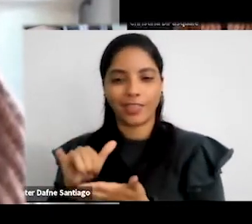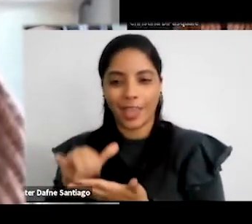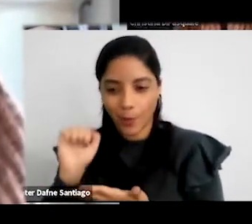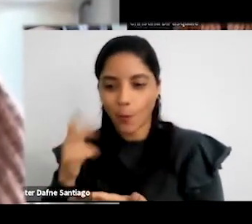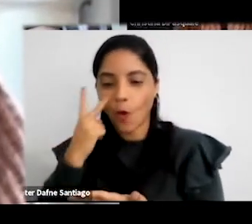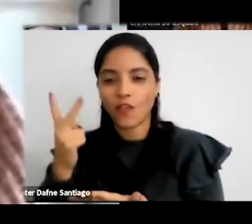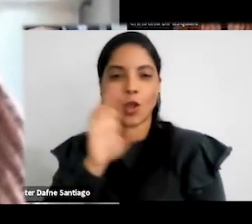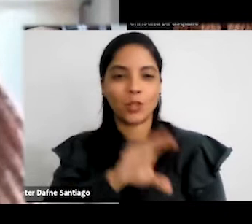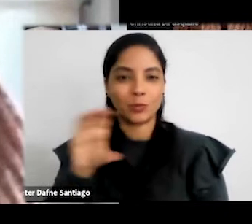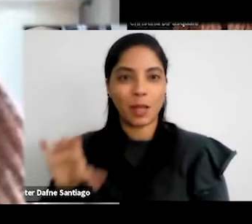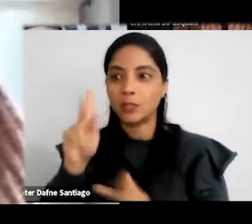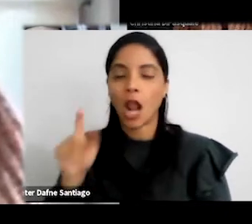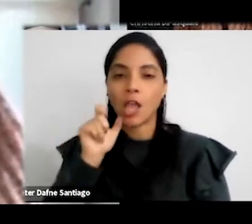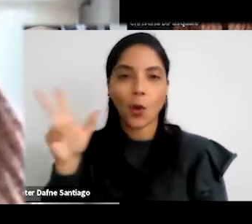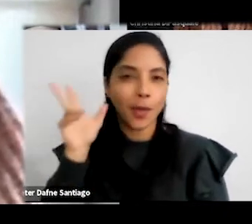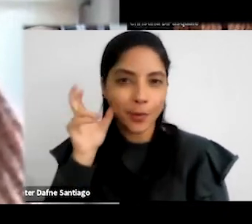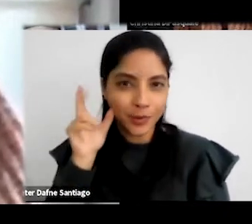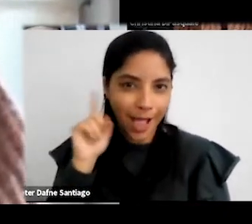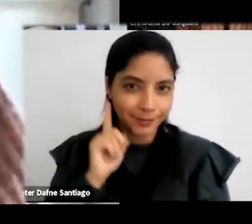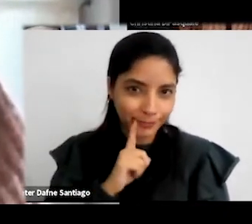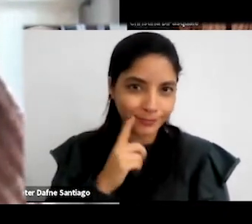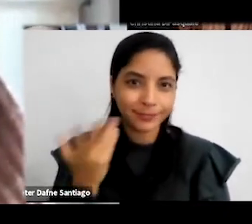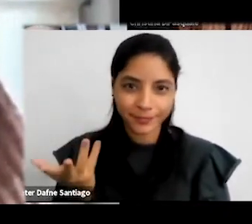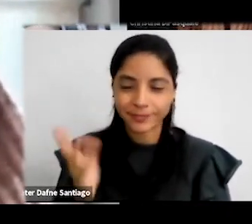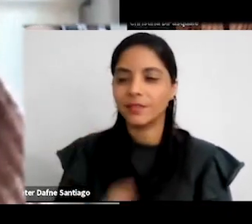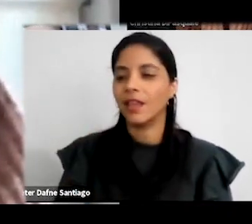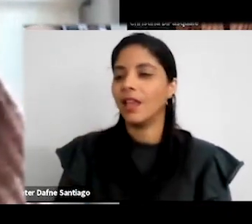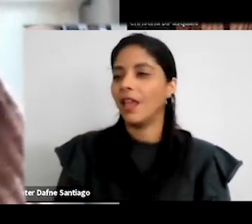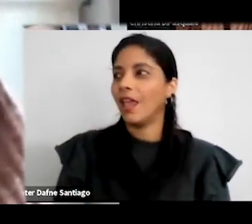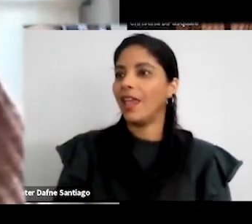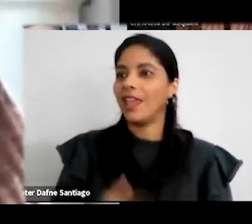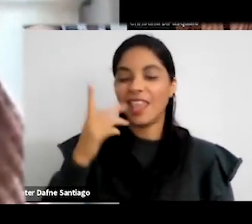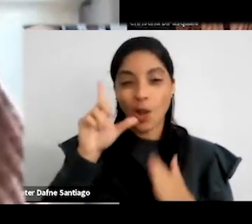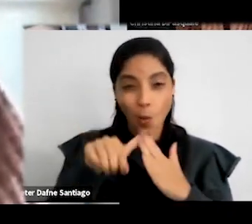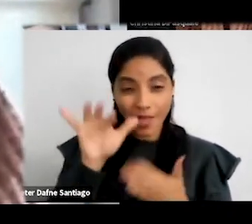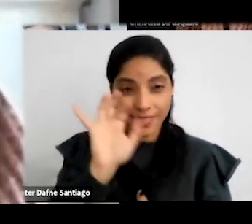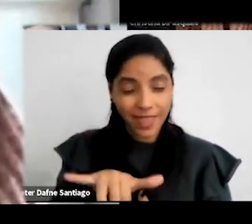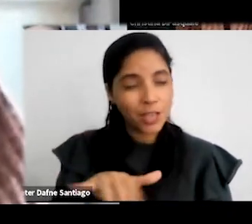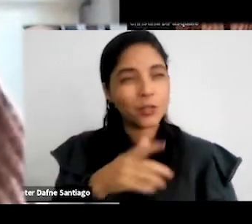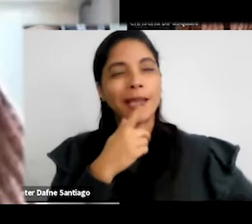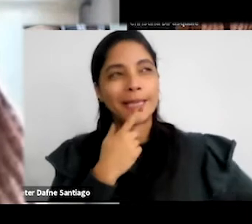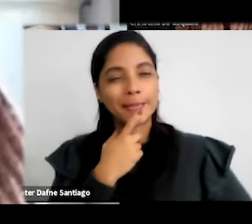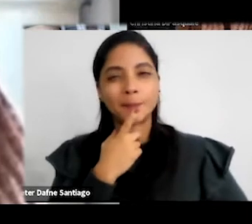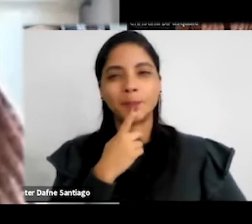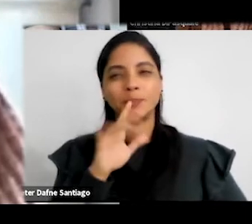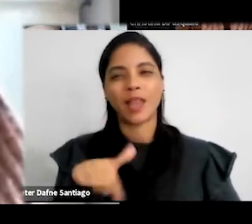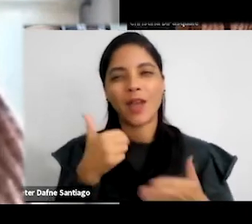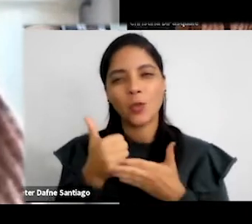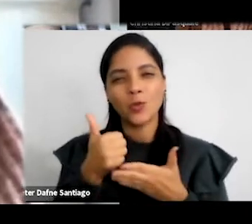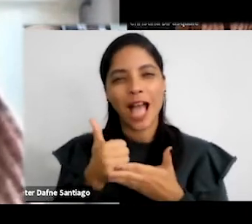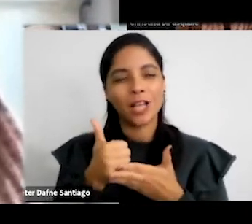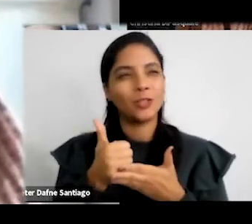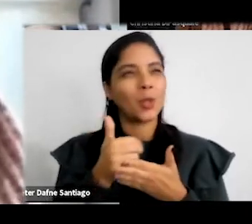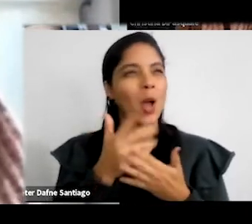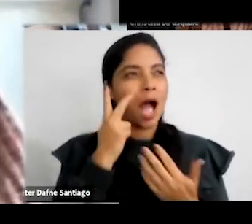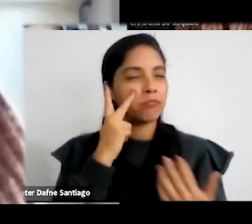contributions. So then from there, they're also helping me get in touch with other people. But about that time